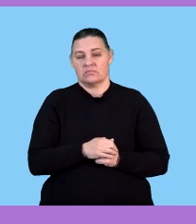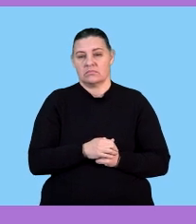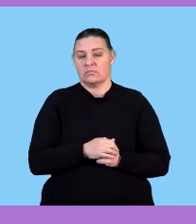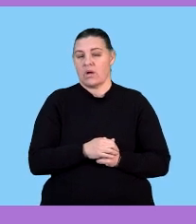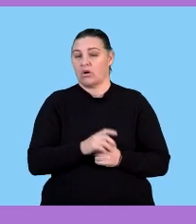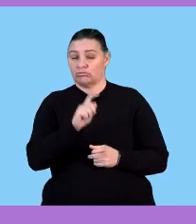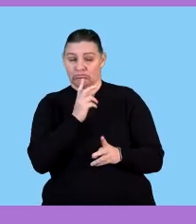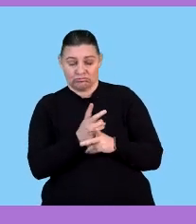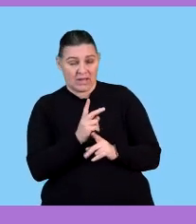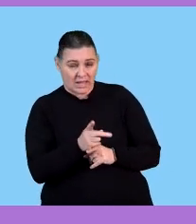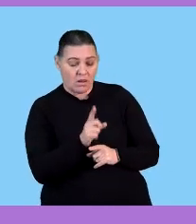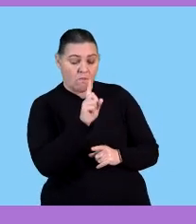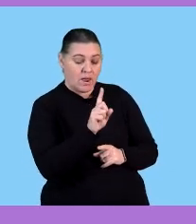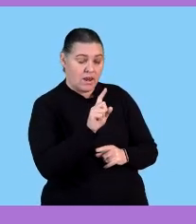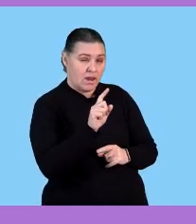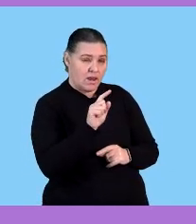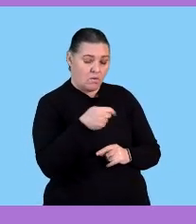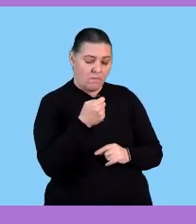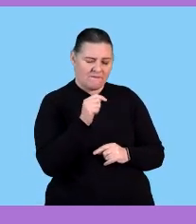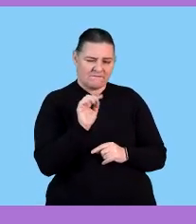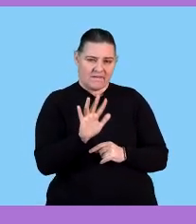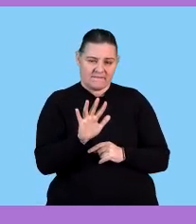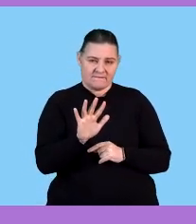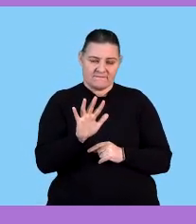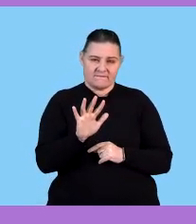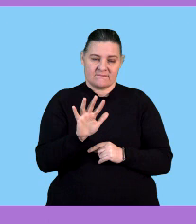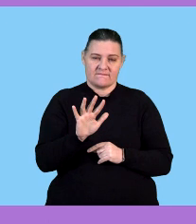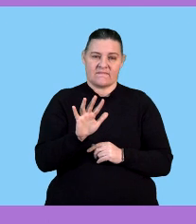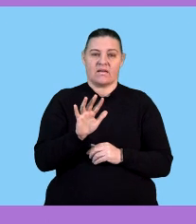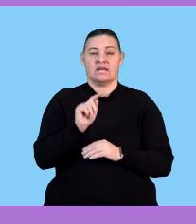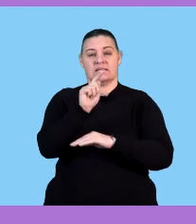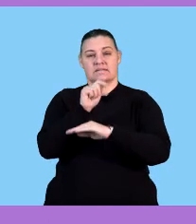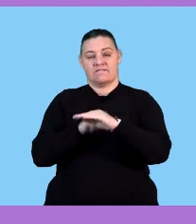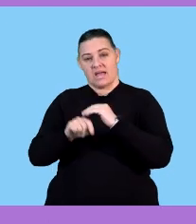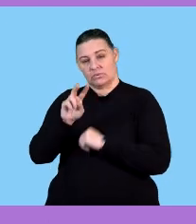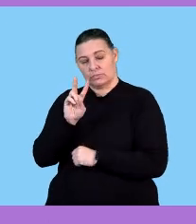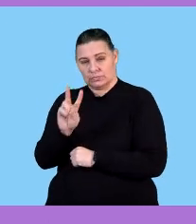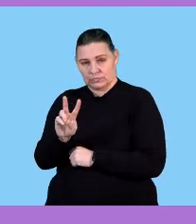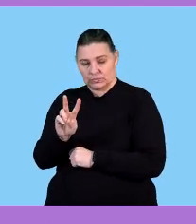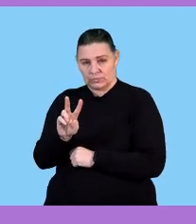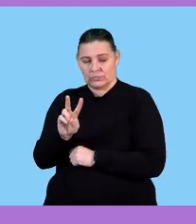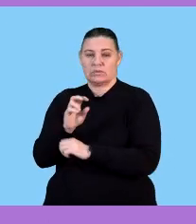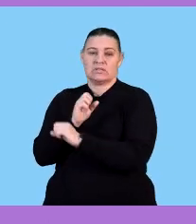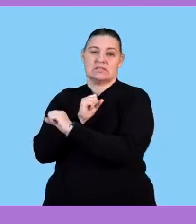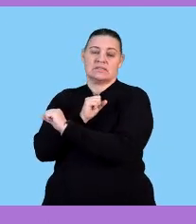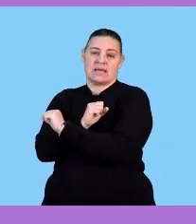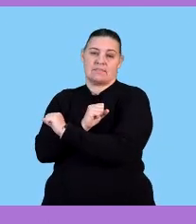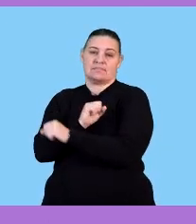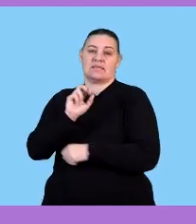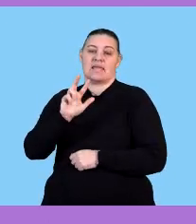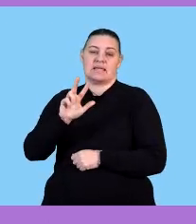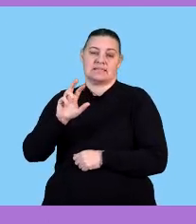Let's try that again. All right, that's a 1,5 divided by 2